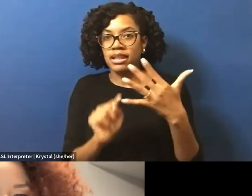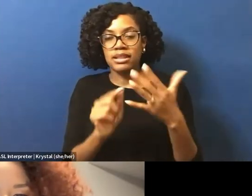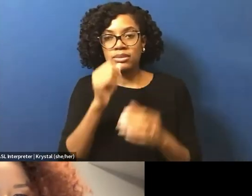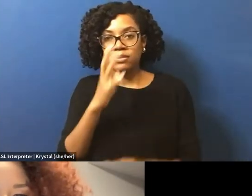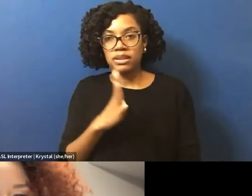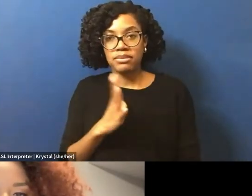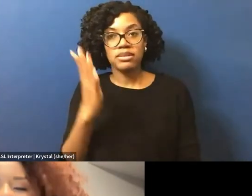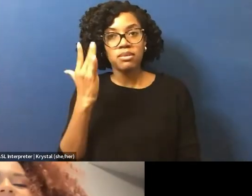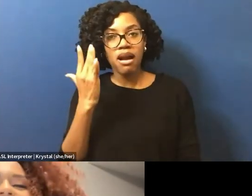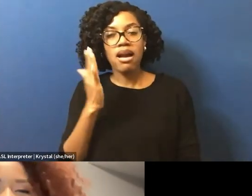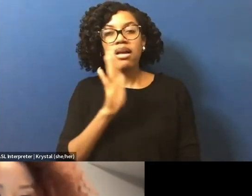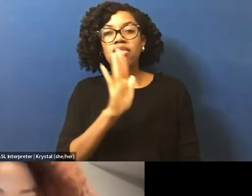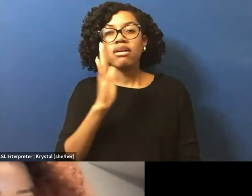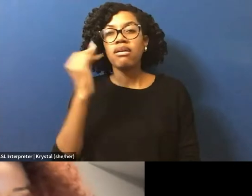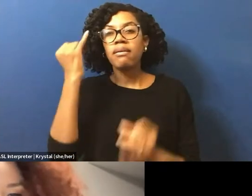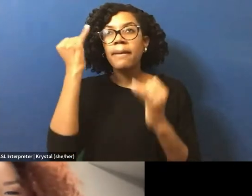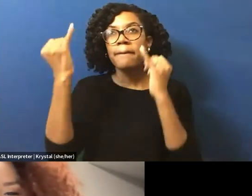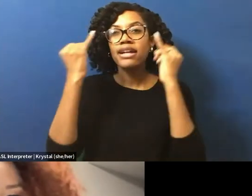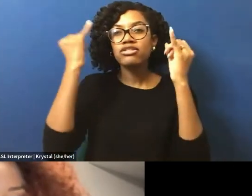political imagination.